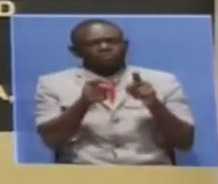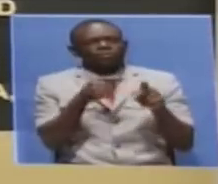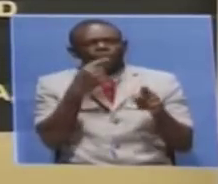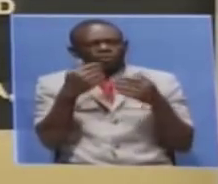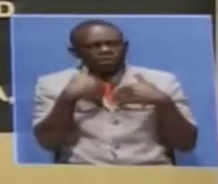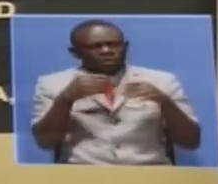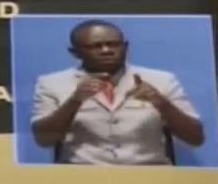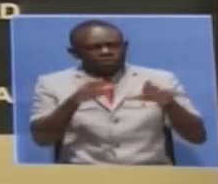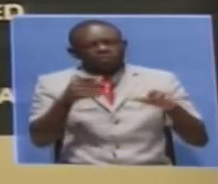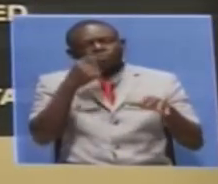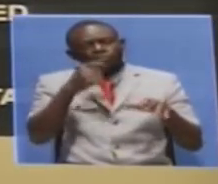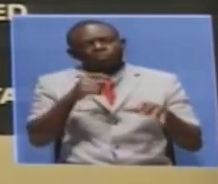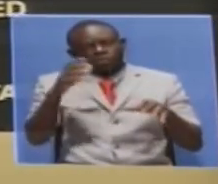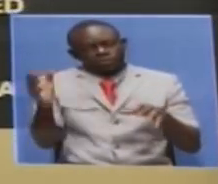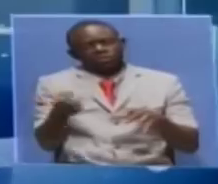2018.